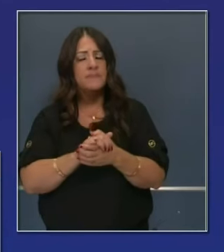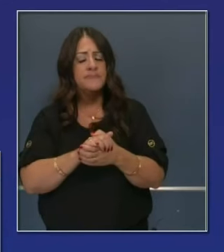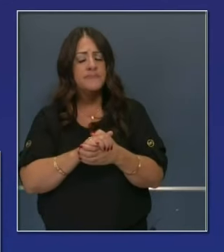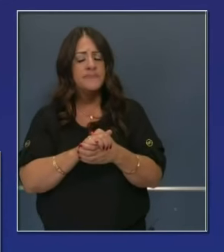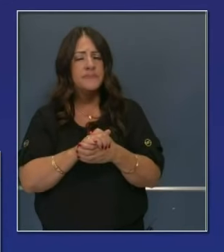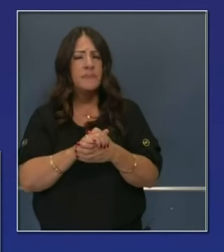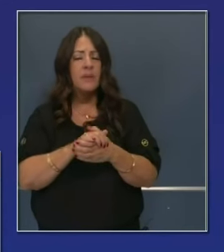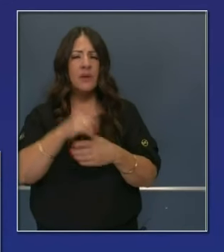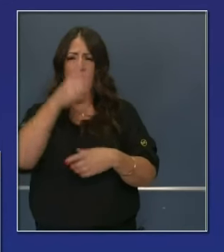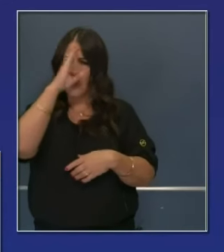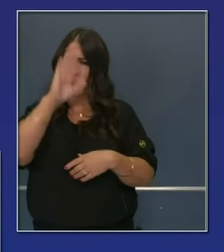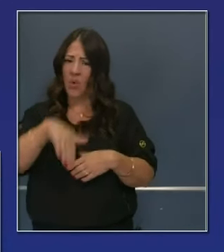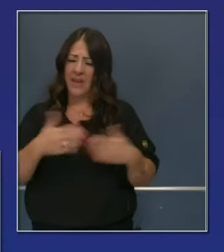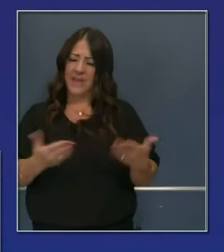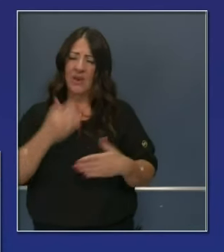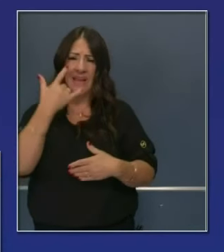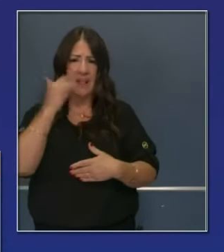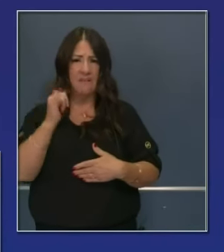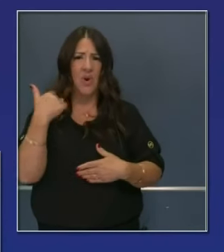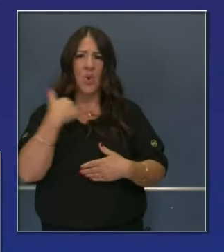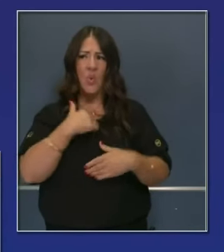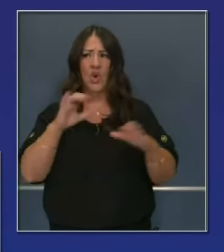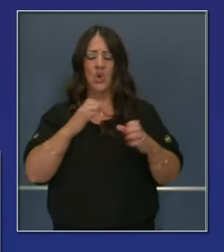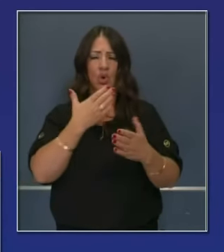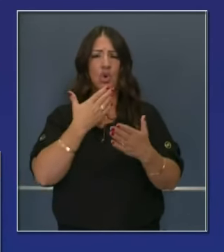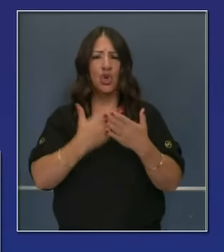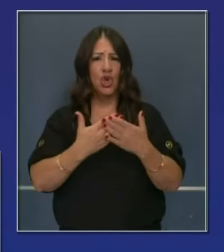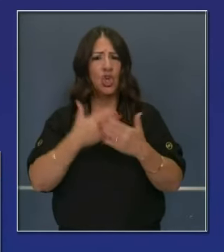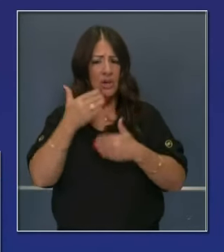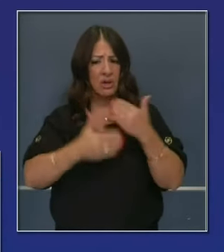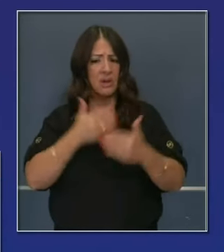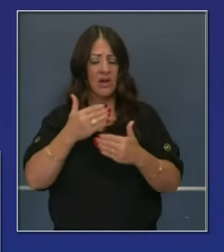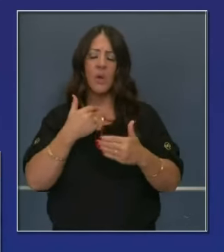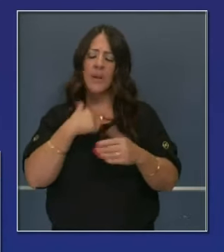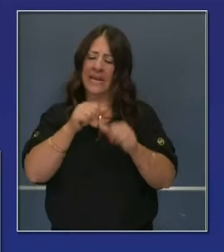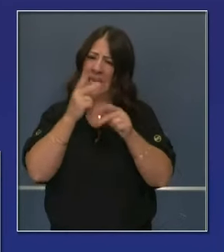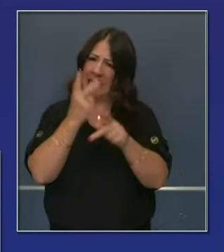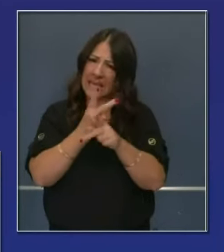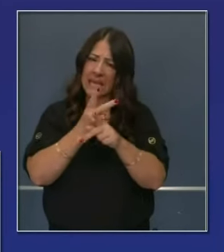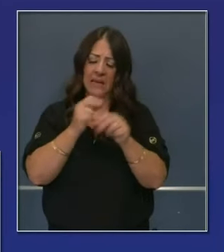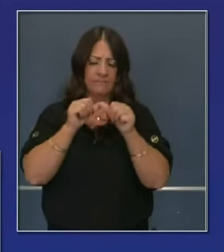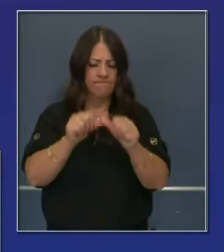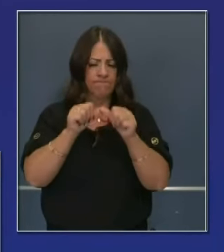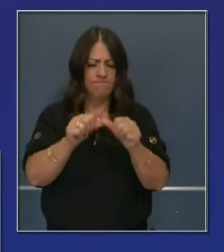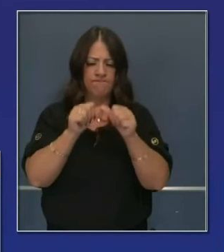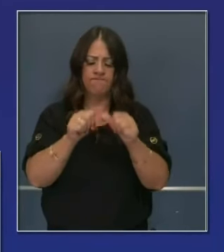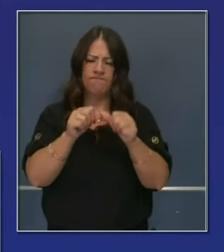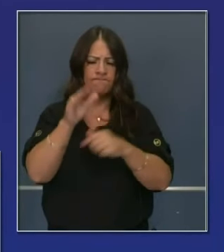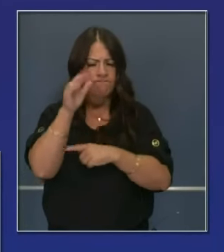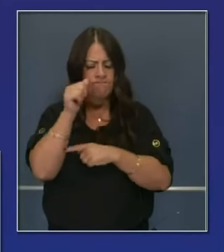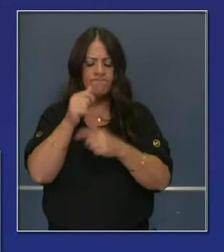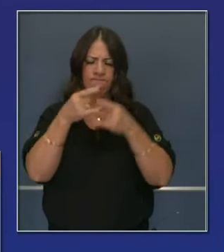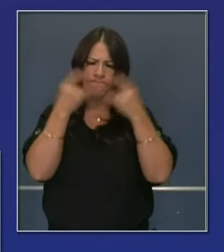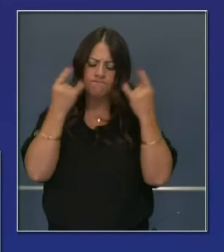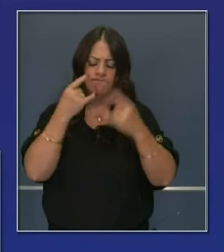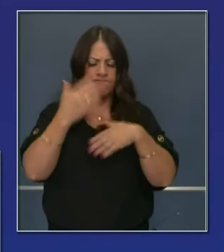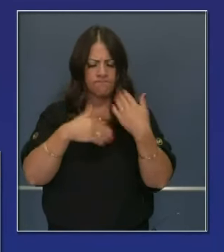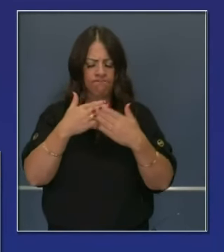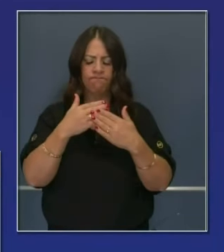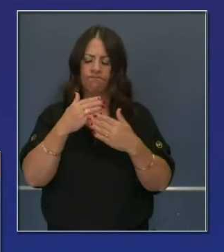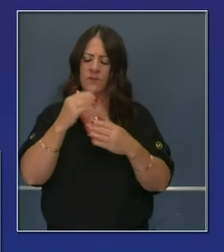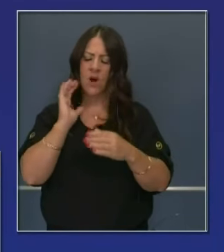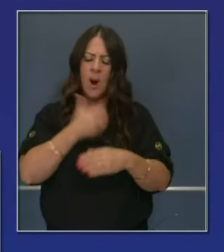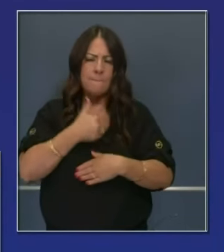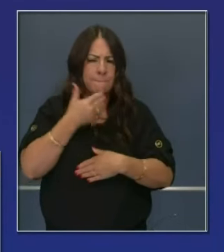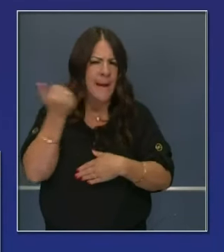because we are being vigilant and have to maintain that vigilance so we avoid any further increase